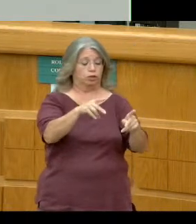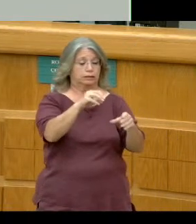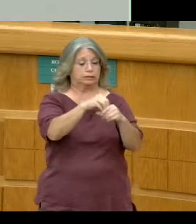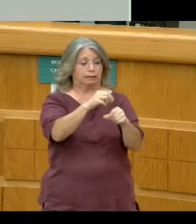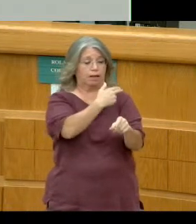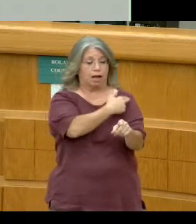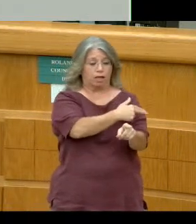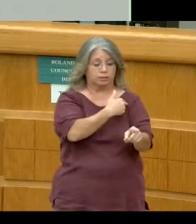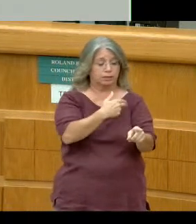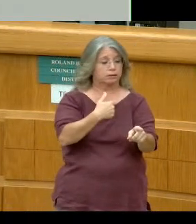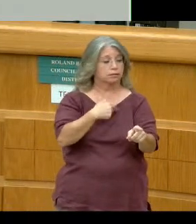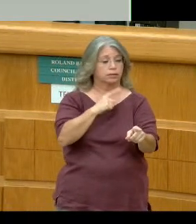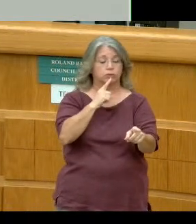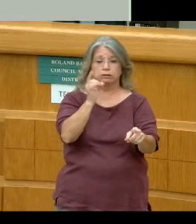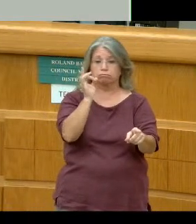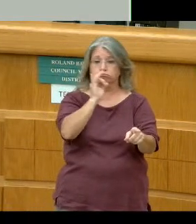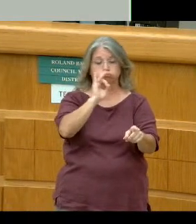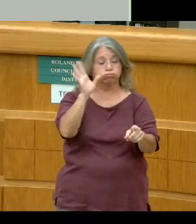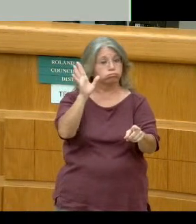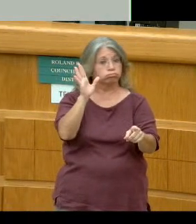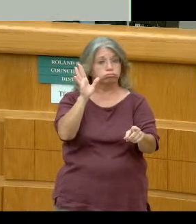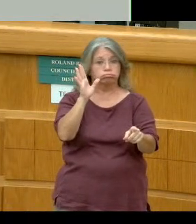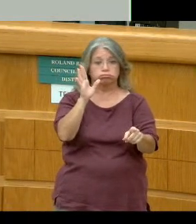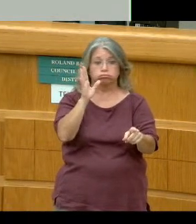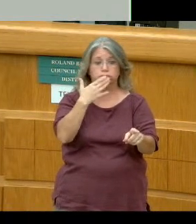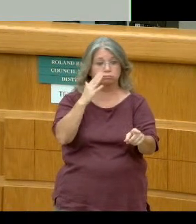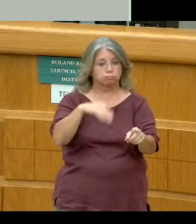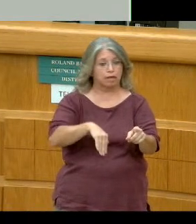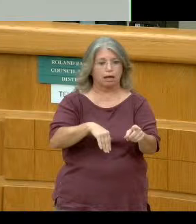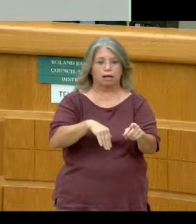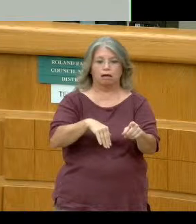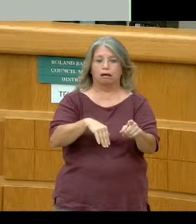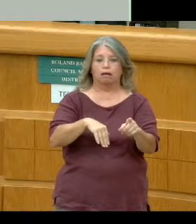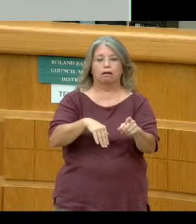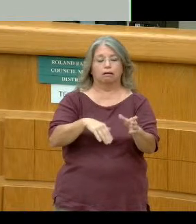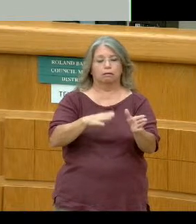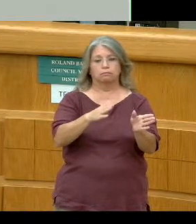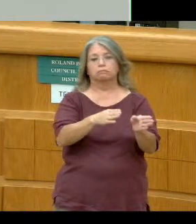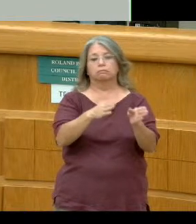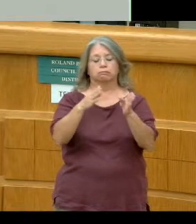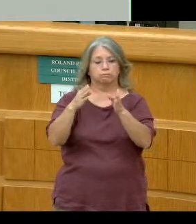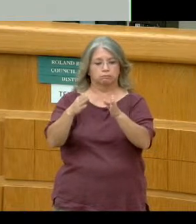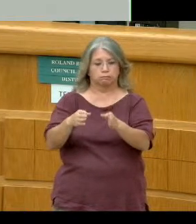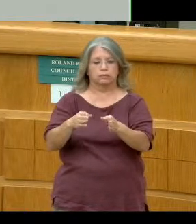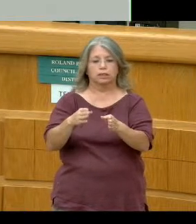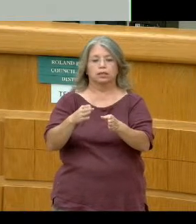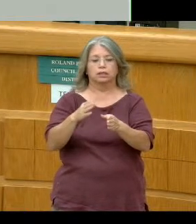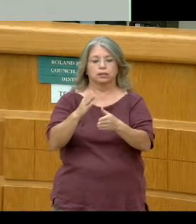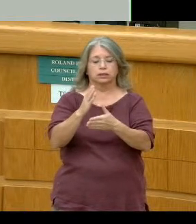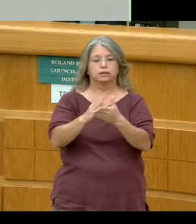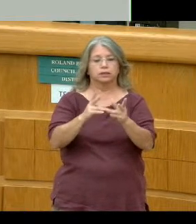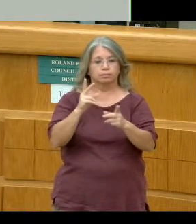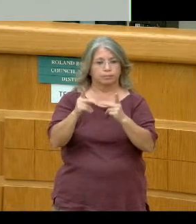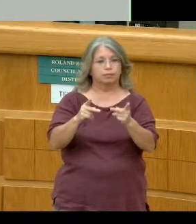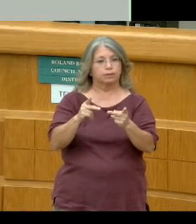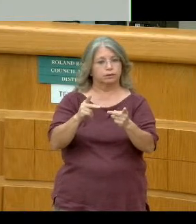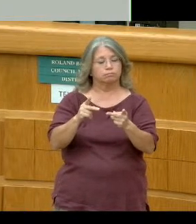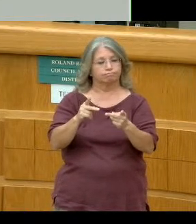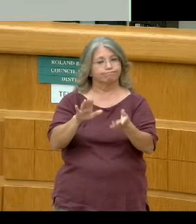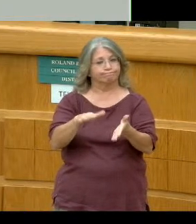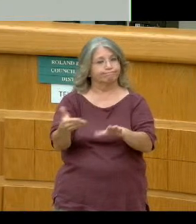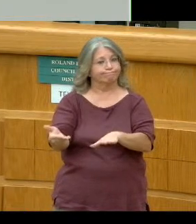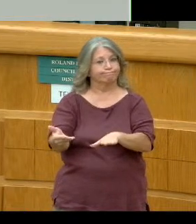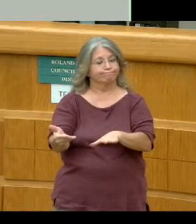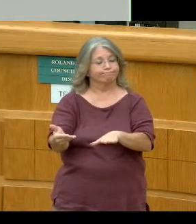reaction to COVID, and you're really susceptible, there are a certain proportion of people that end up with a fatal outcome. Right